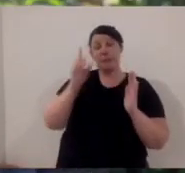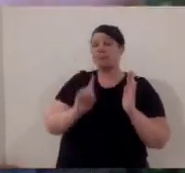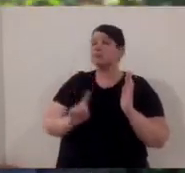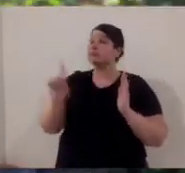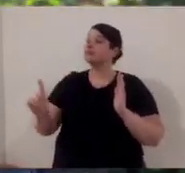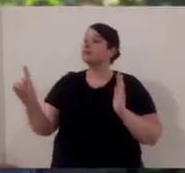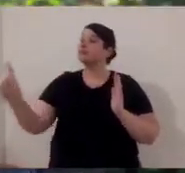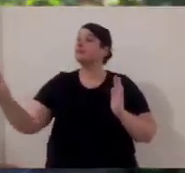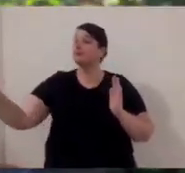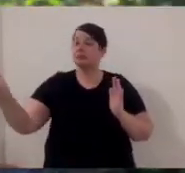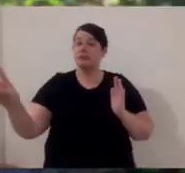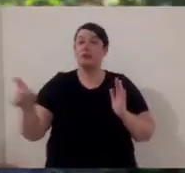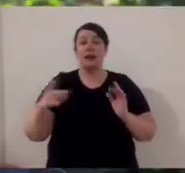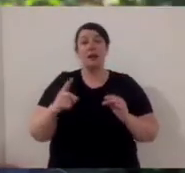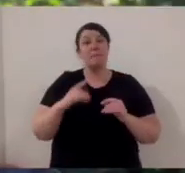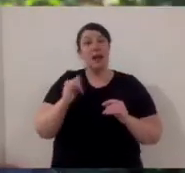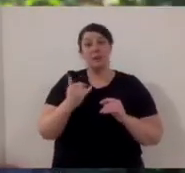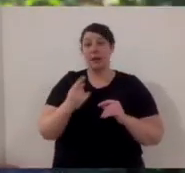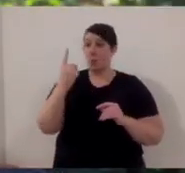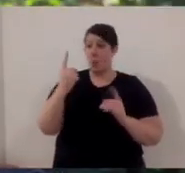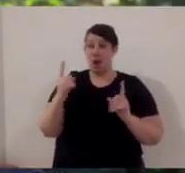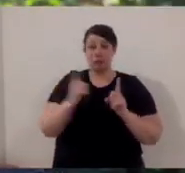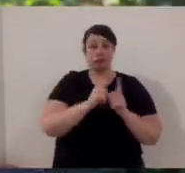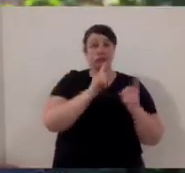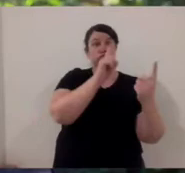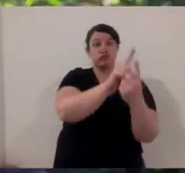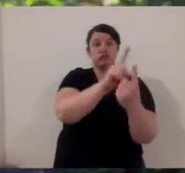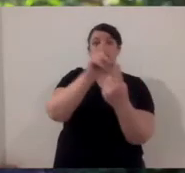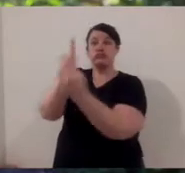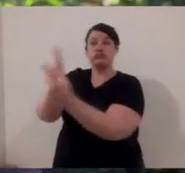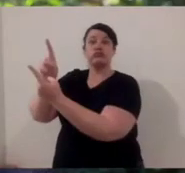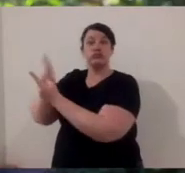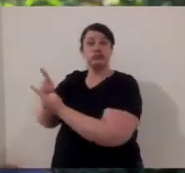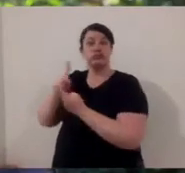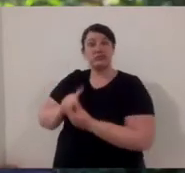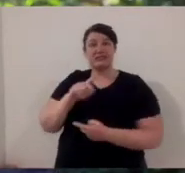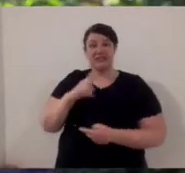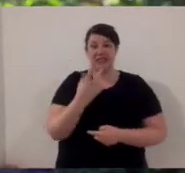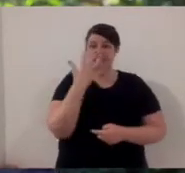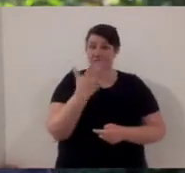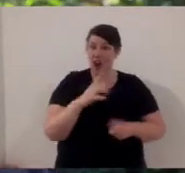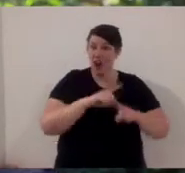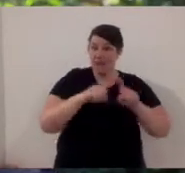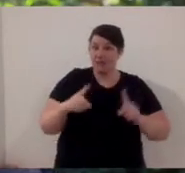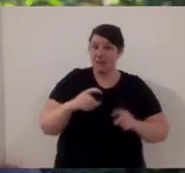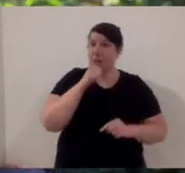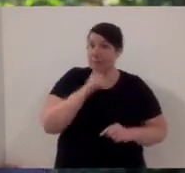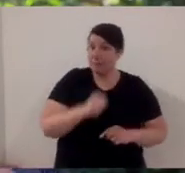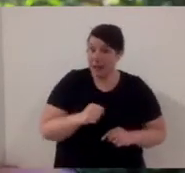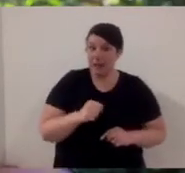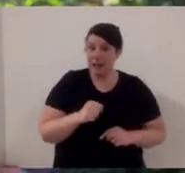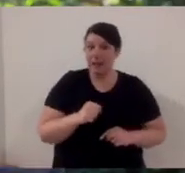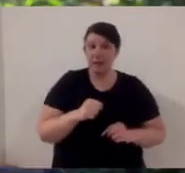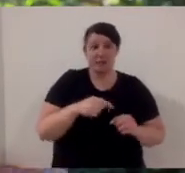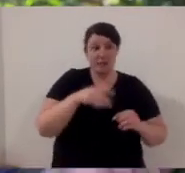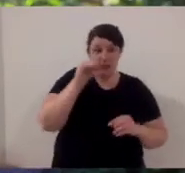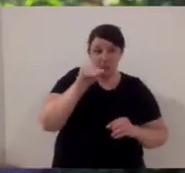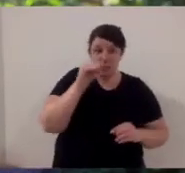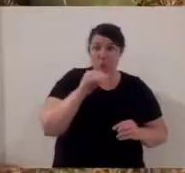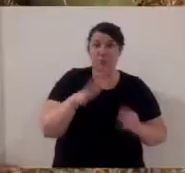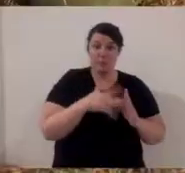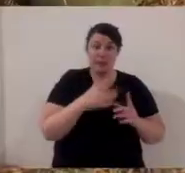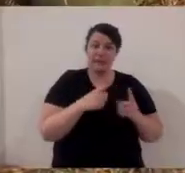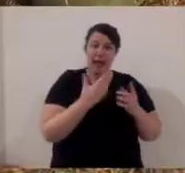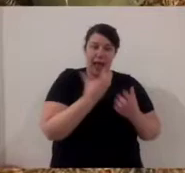have 5 nests to different males in the area that she's laying different eggs in. And it's a way of her ensuring that her genetics are